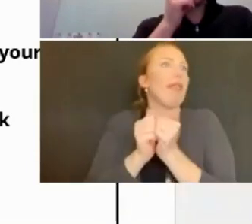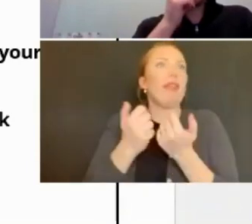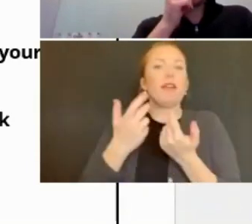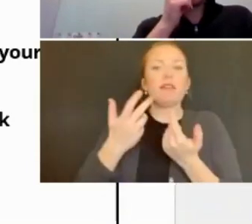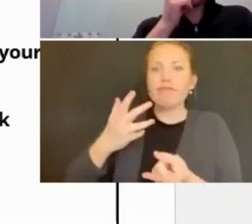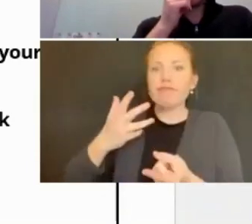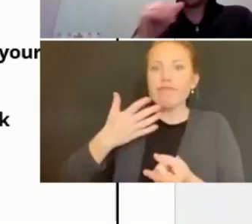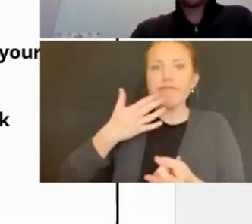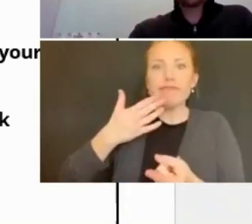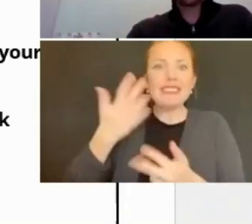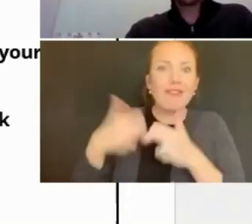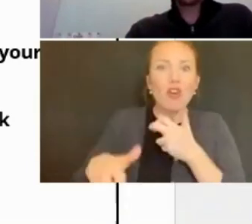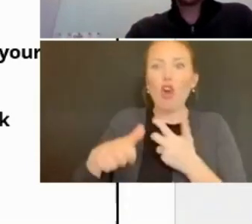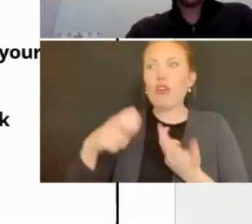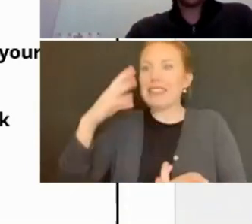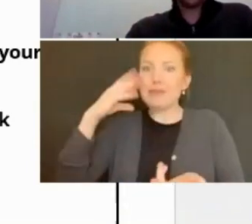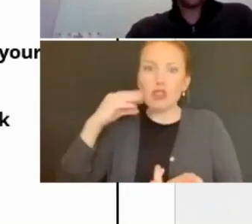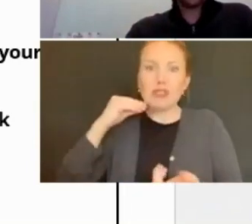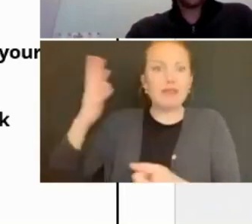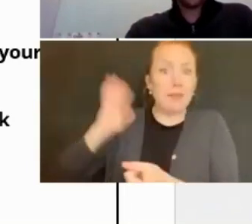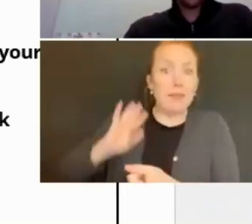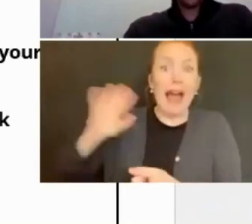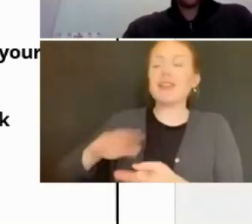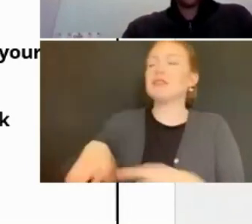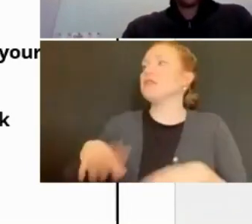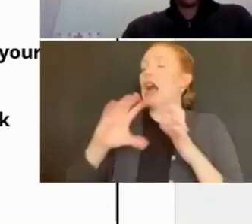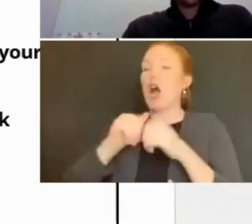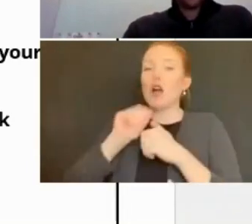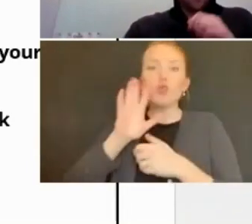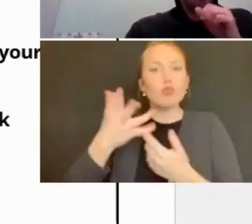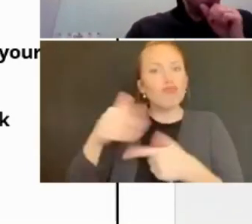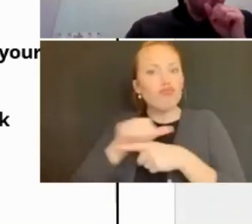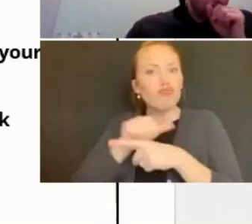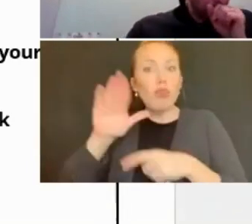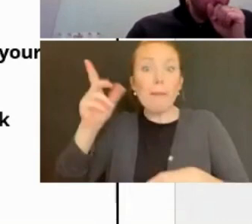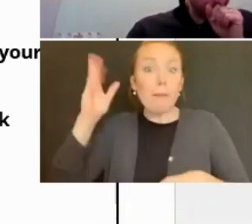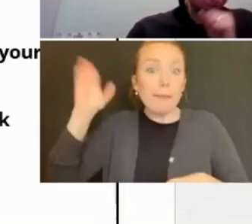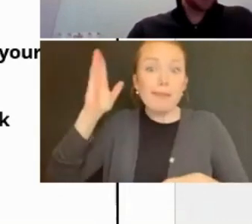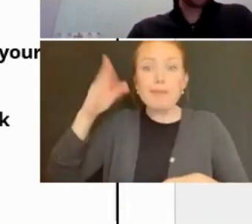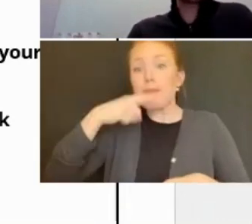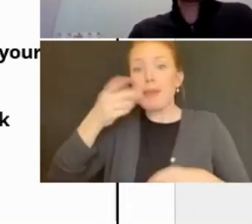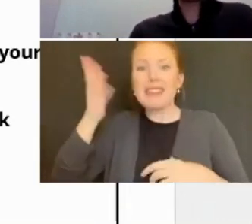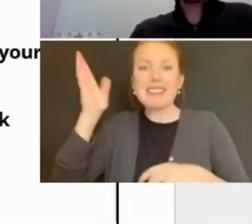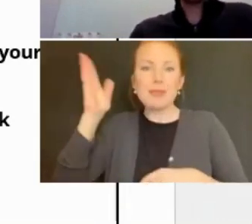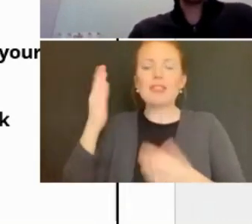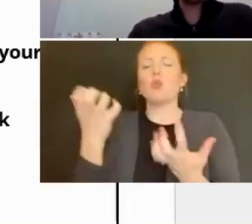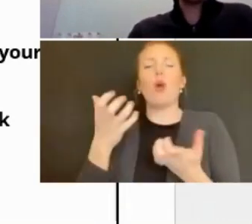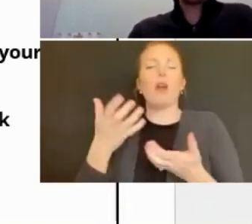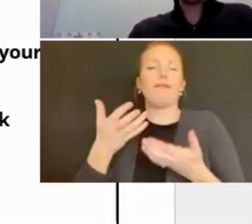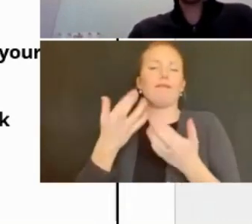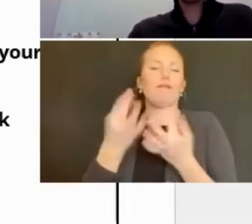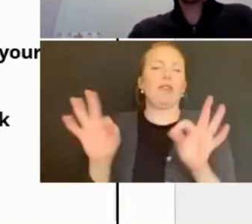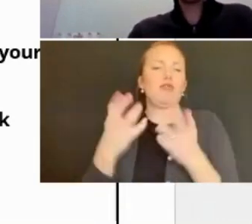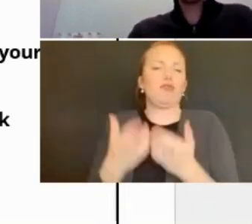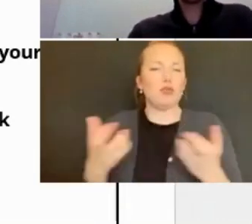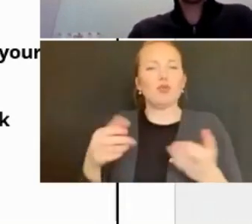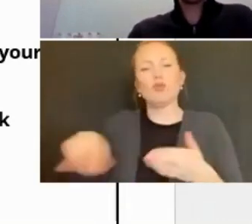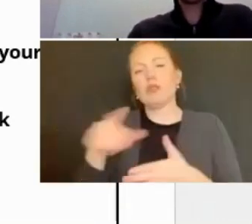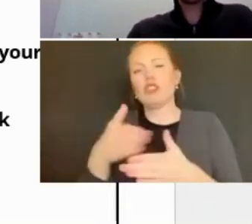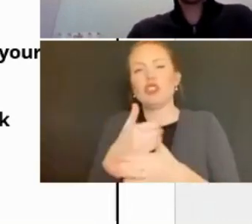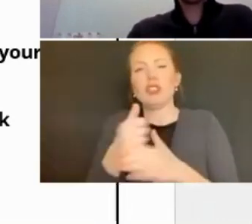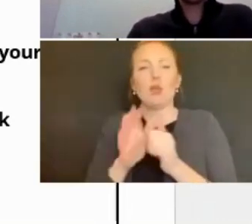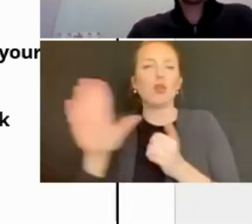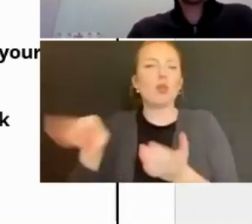eyes of others, like for public speaking. So we'd love to give you all of these resources in a Google Drive that you can share with your students and your